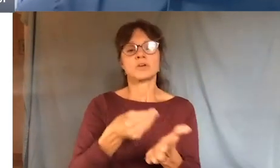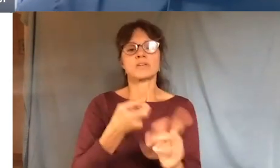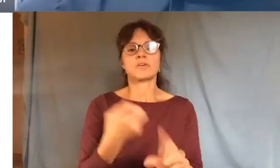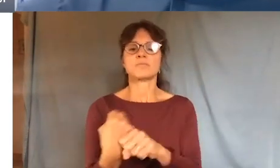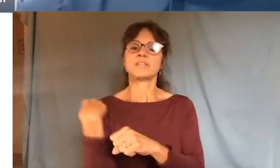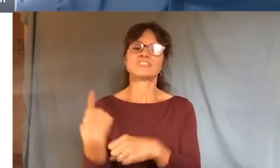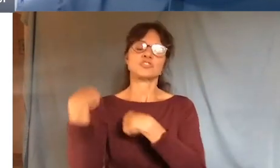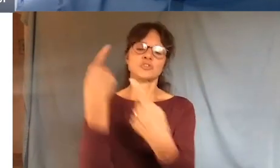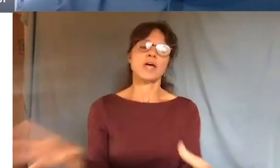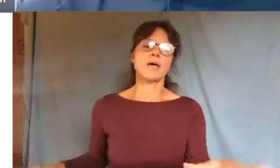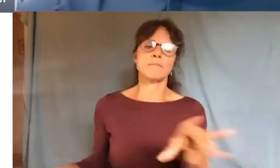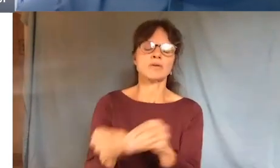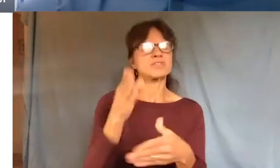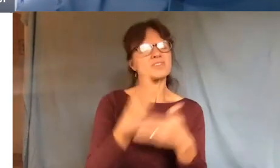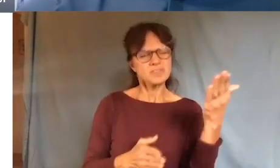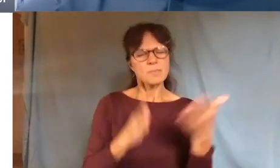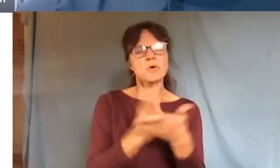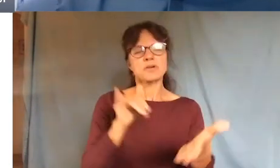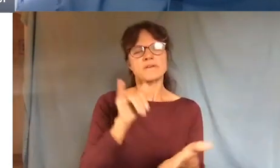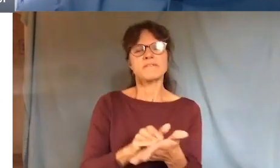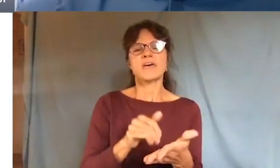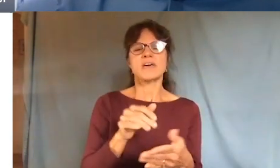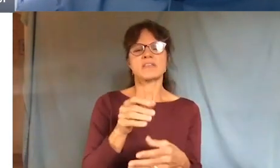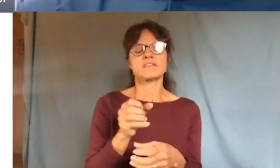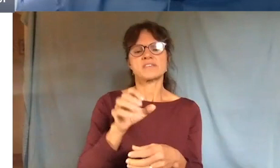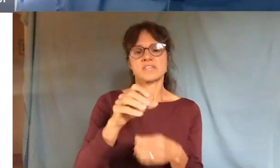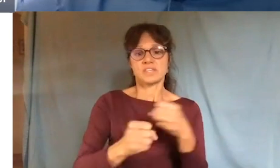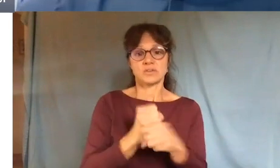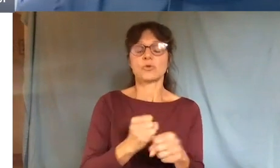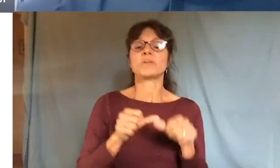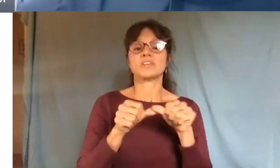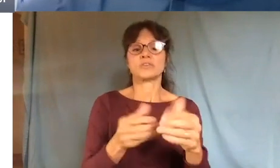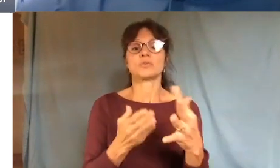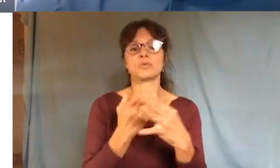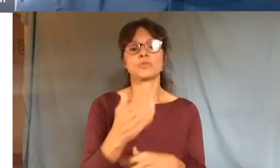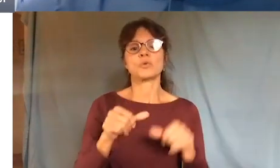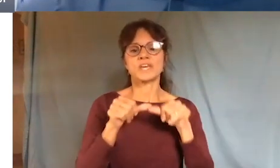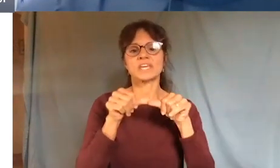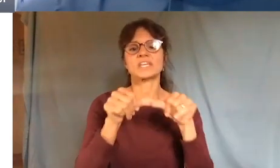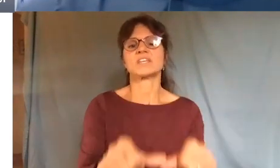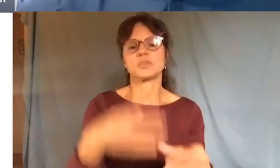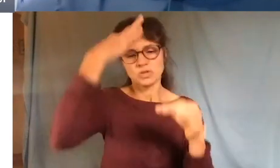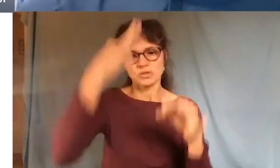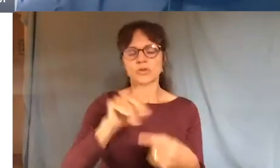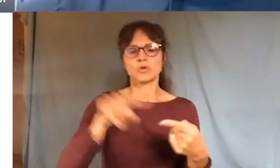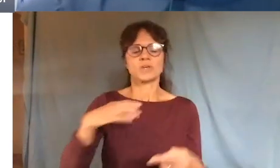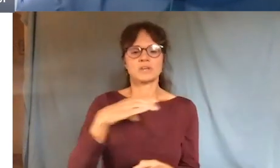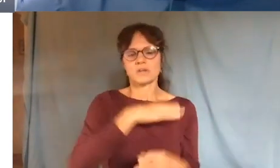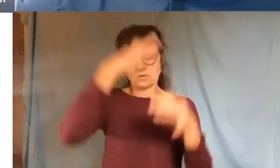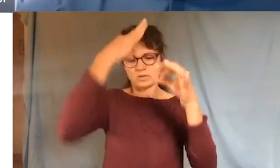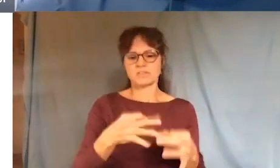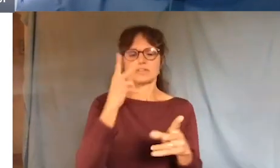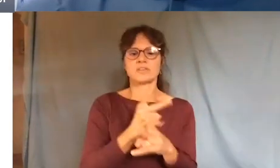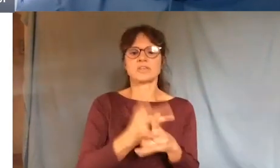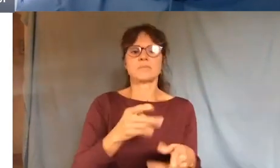amounts, it is likely that some part of the fiscal year will be funded through a continuing resolution, wherein Congress decides to maintain the previous